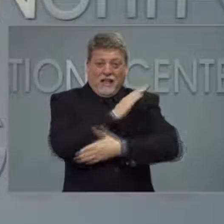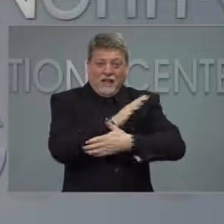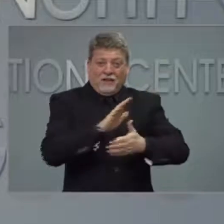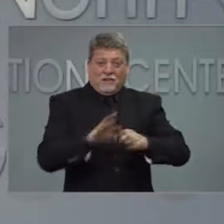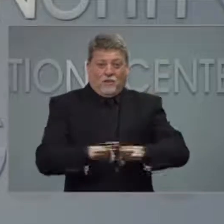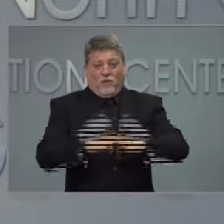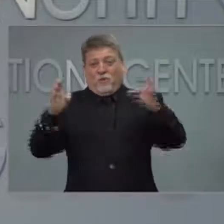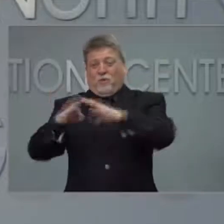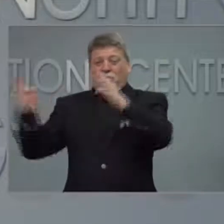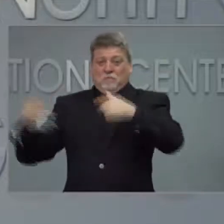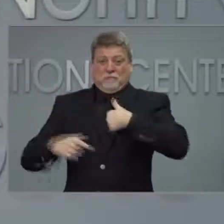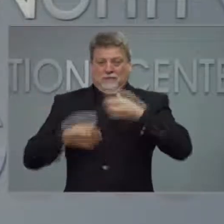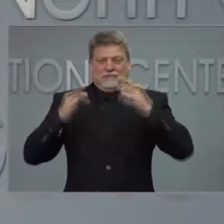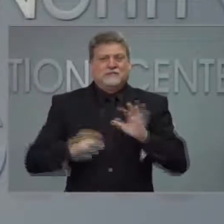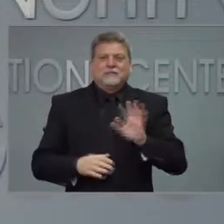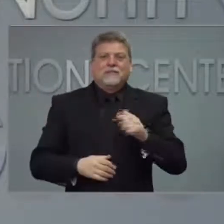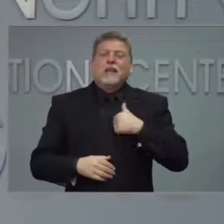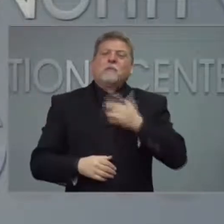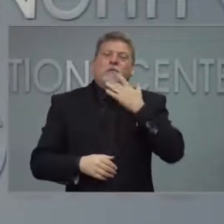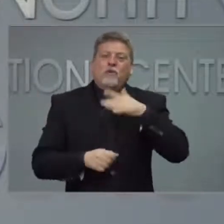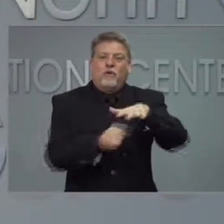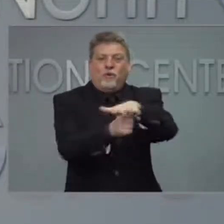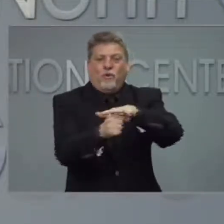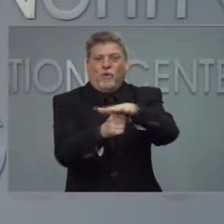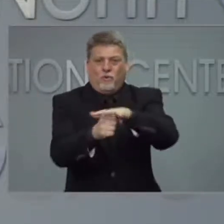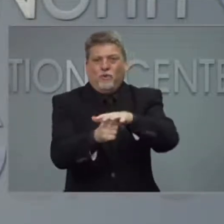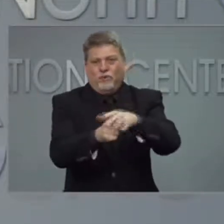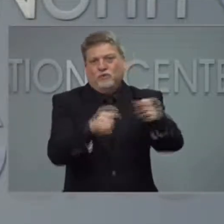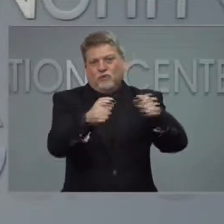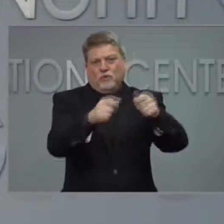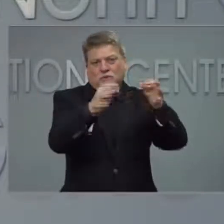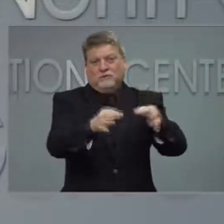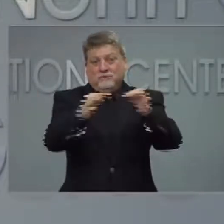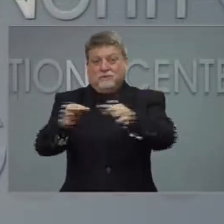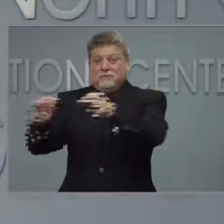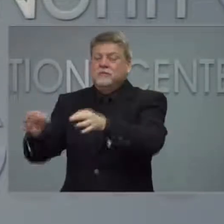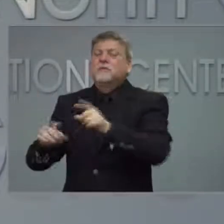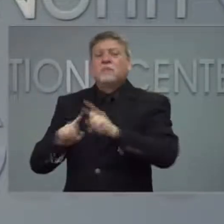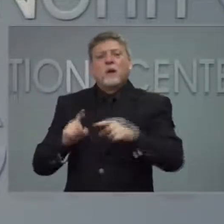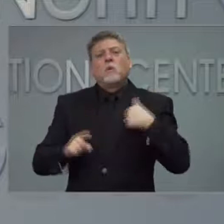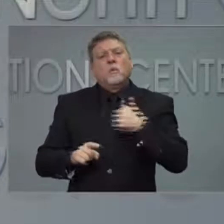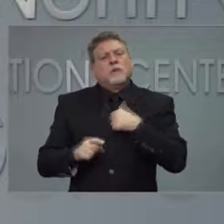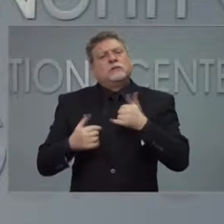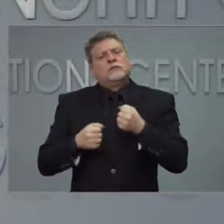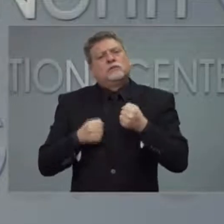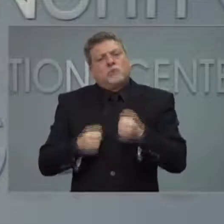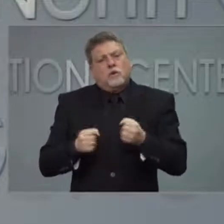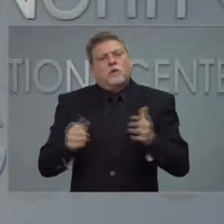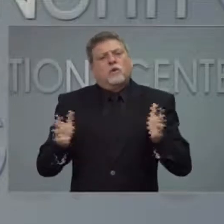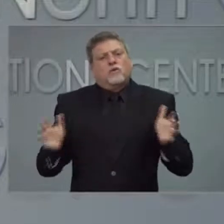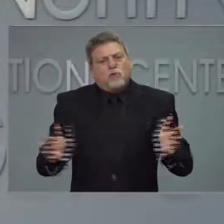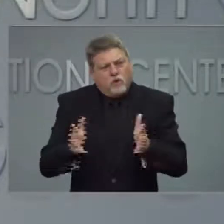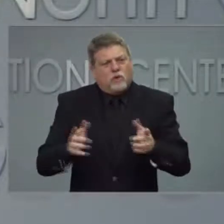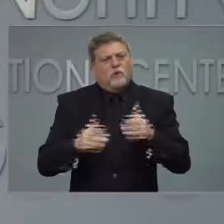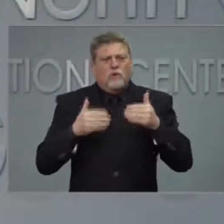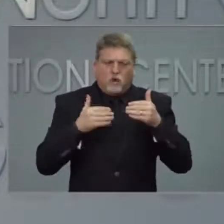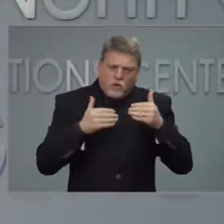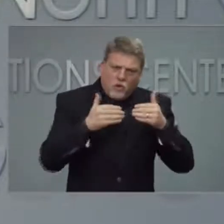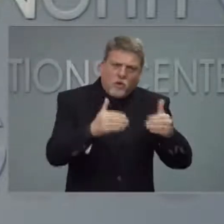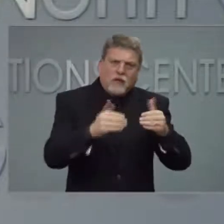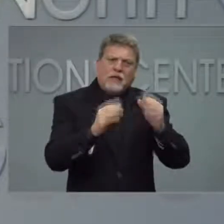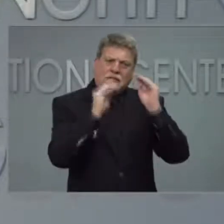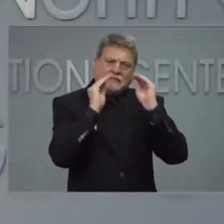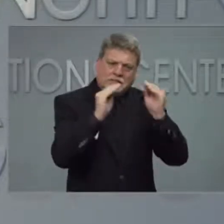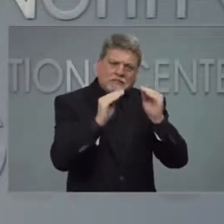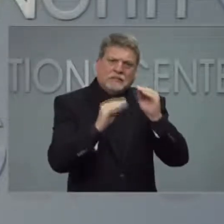strongly encouraging all school systems to begin in-person instruction if they